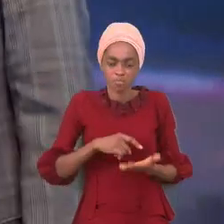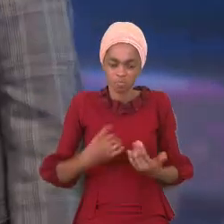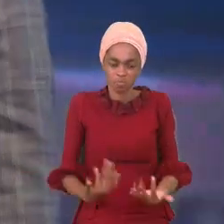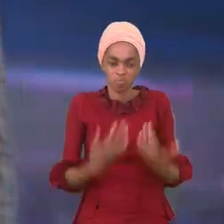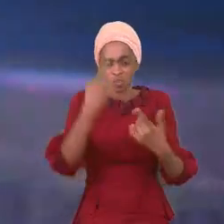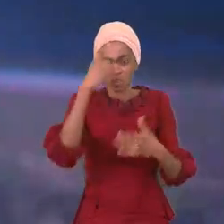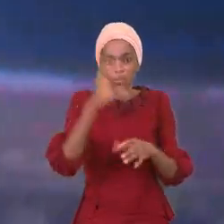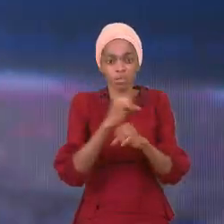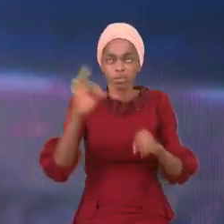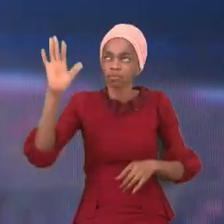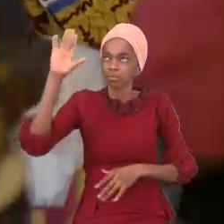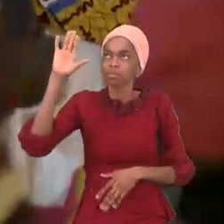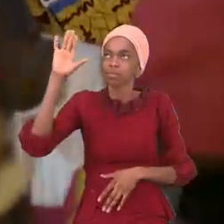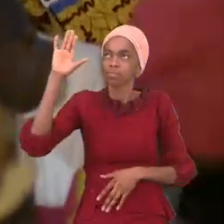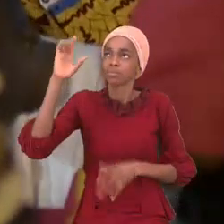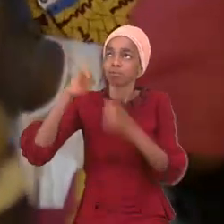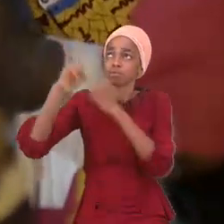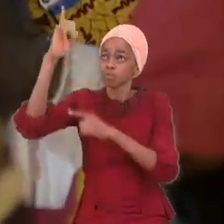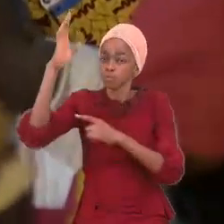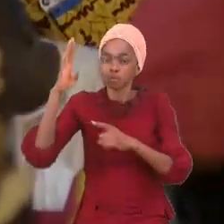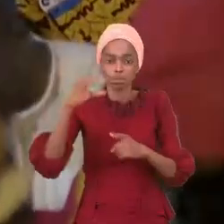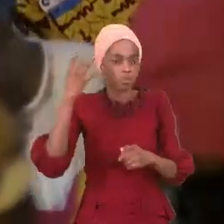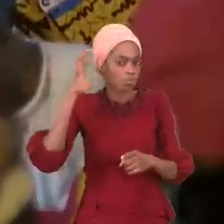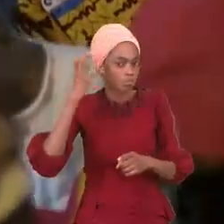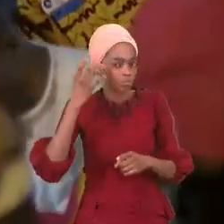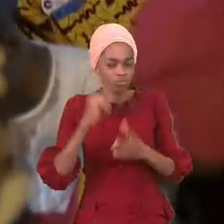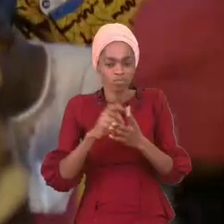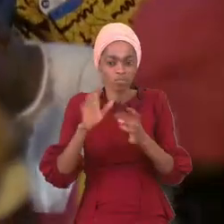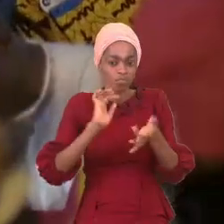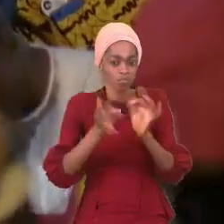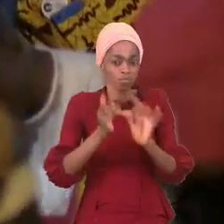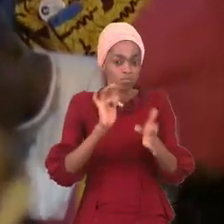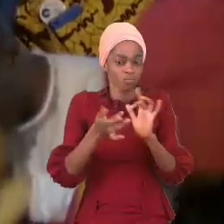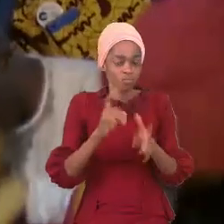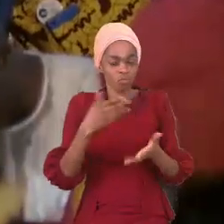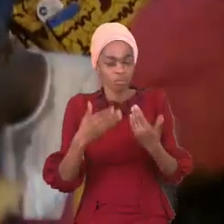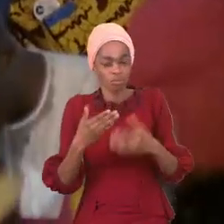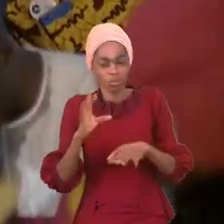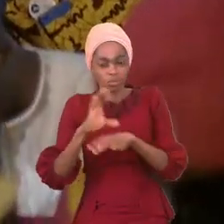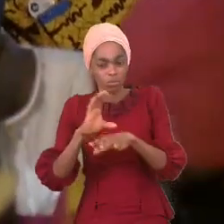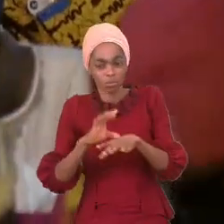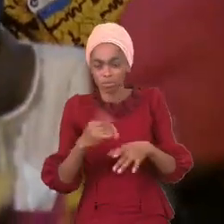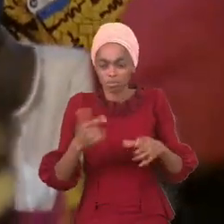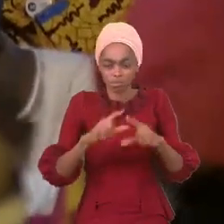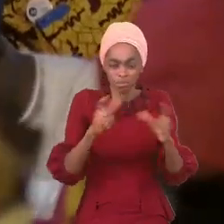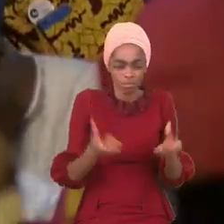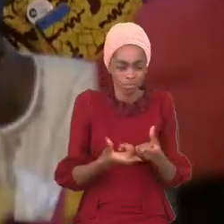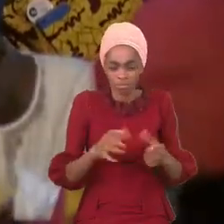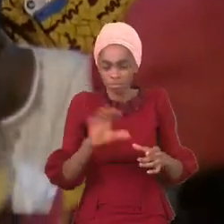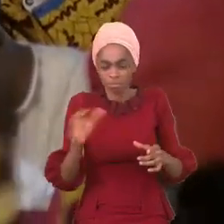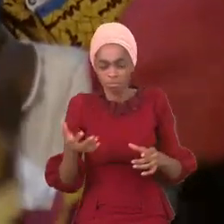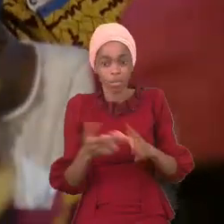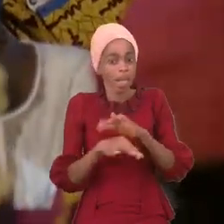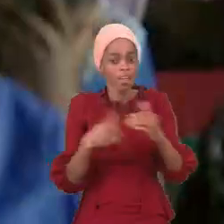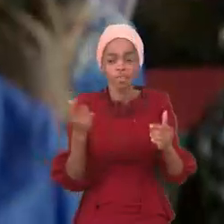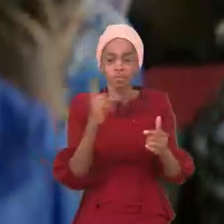raise up that hand, raise up that hand. On the radio, on the television, on the media, anywhere you are, the call is